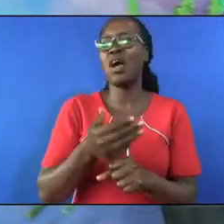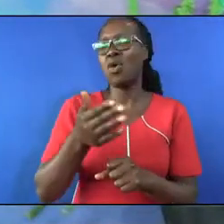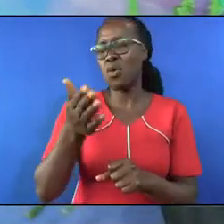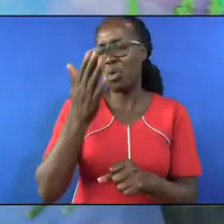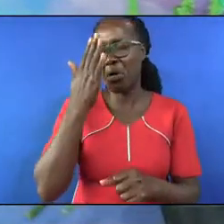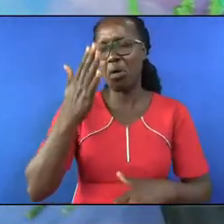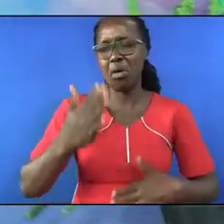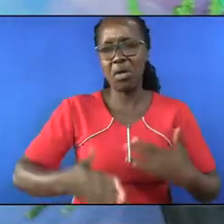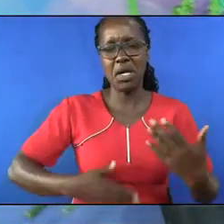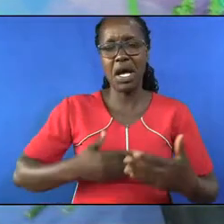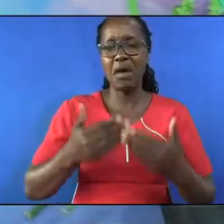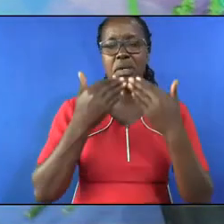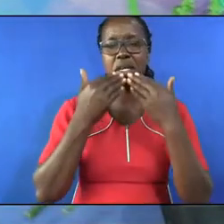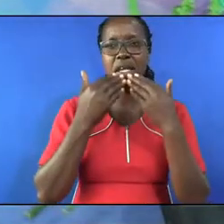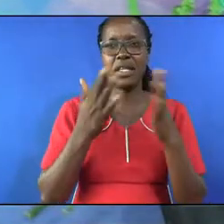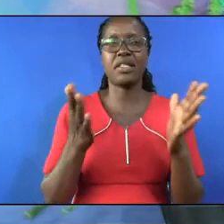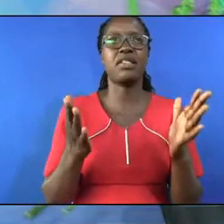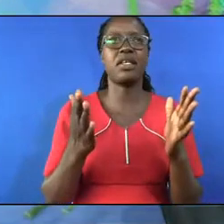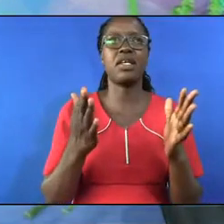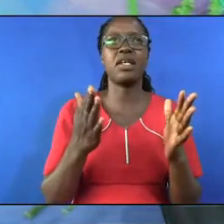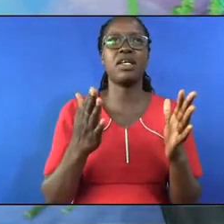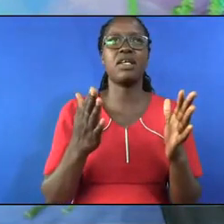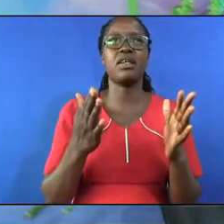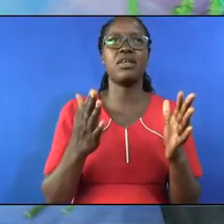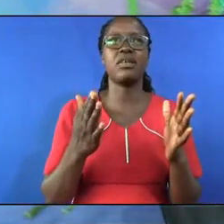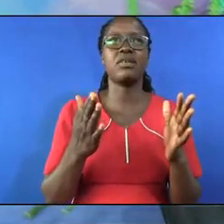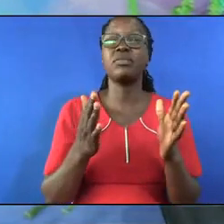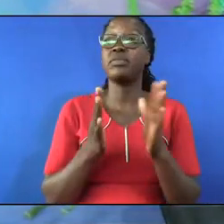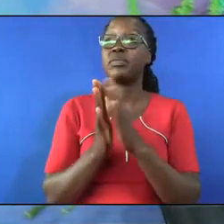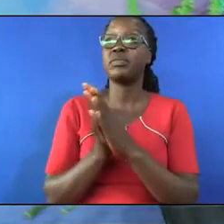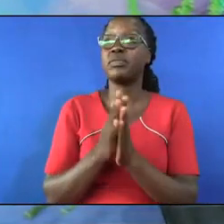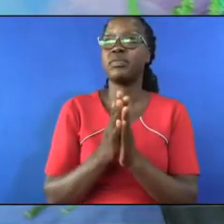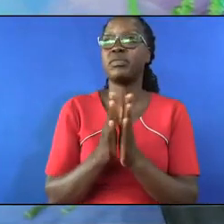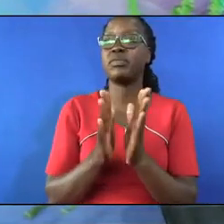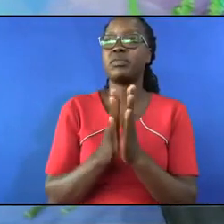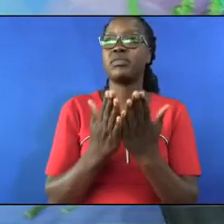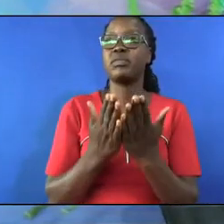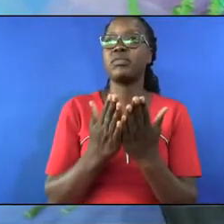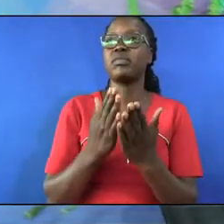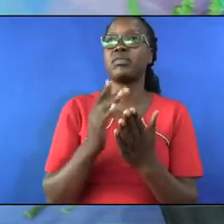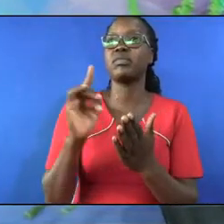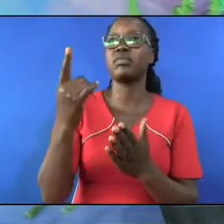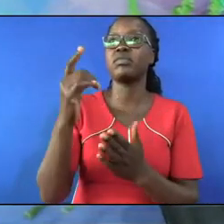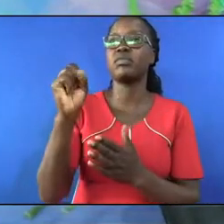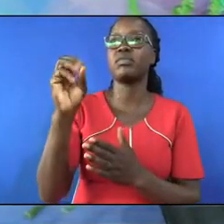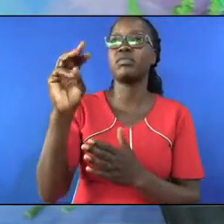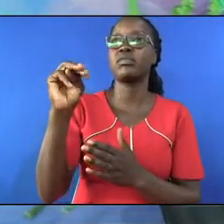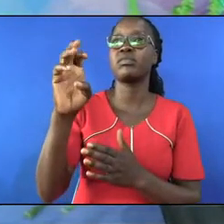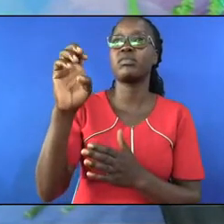very displeasing in the sight of the Lord. And you can get their story in the book of 1 Samuel